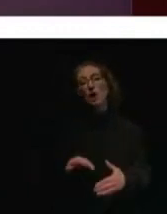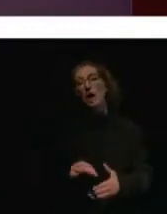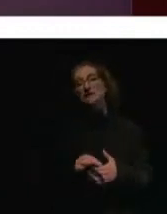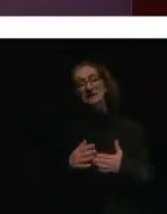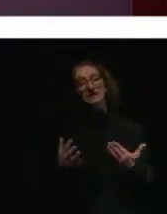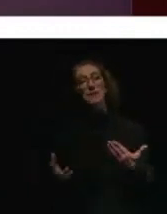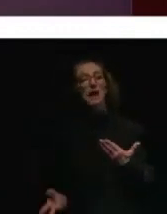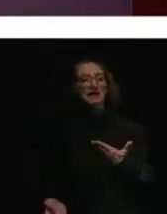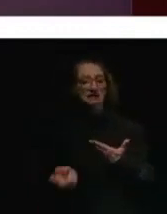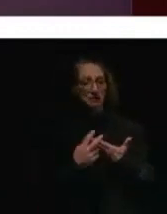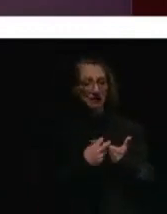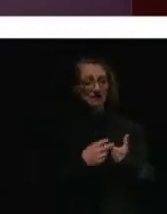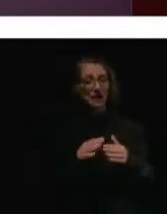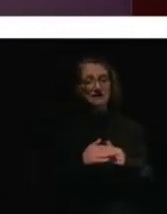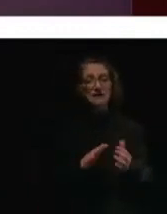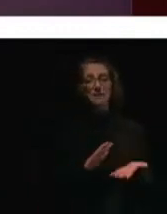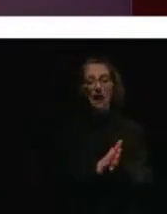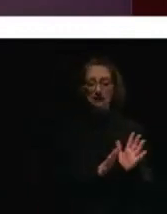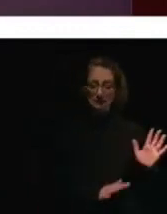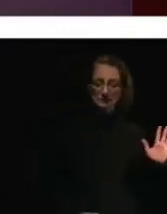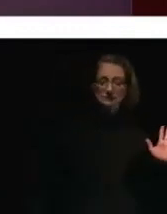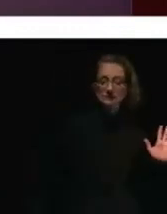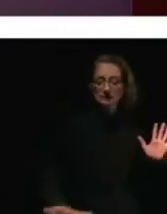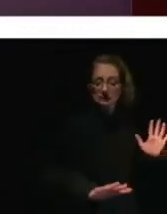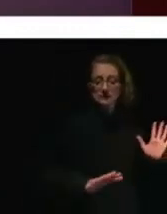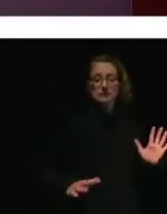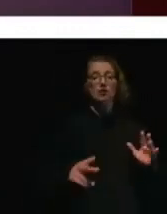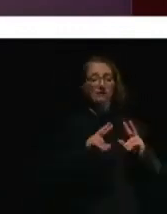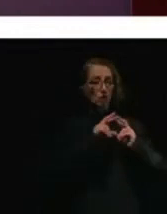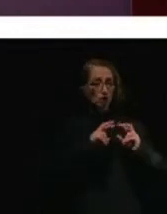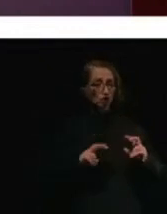And we work with people who work practically.